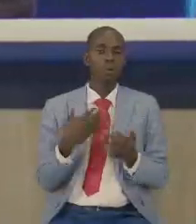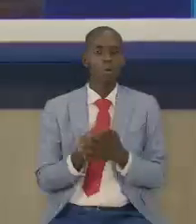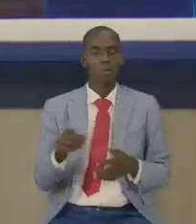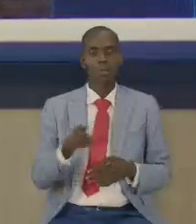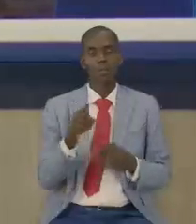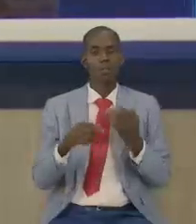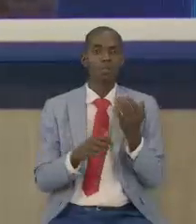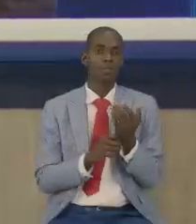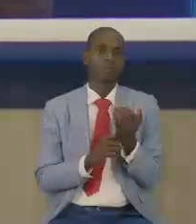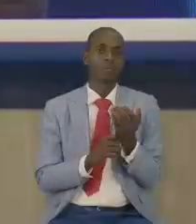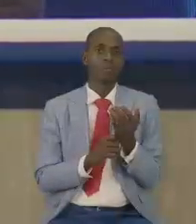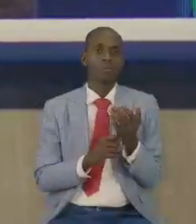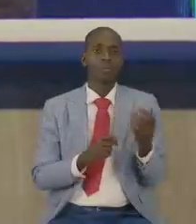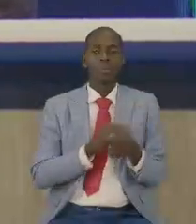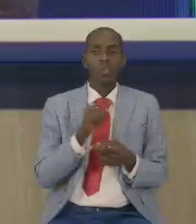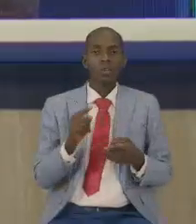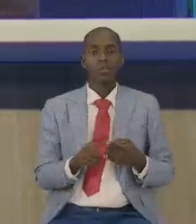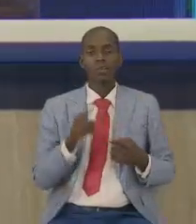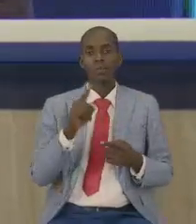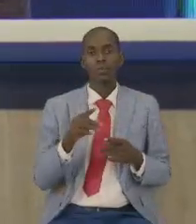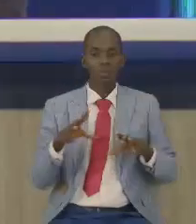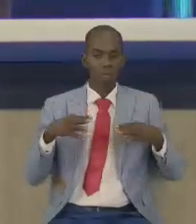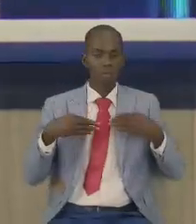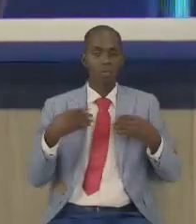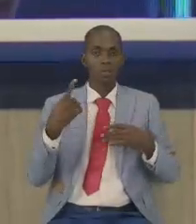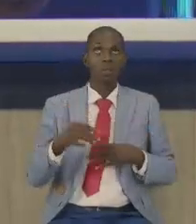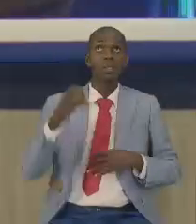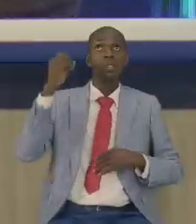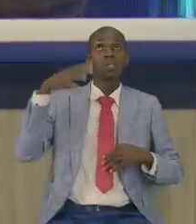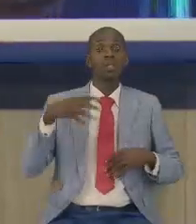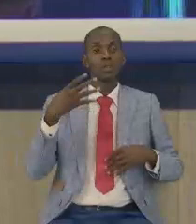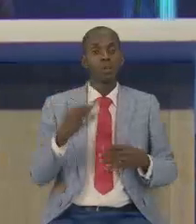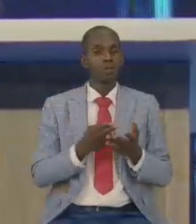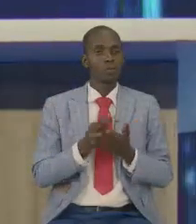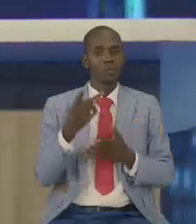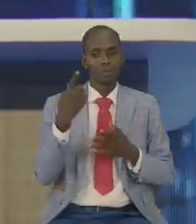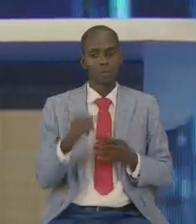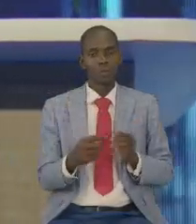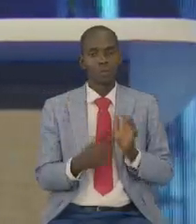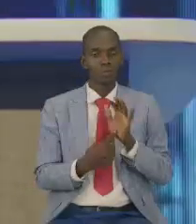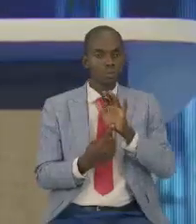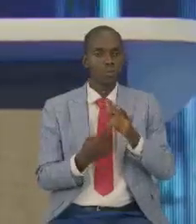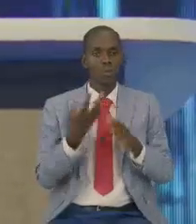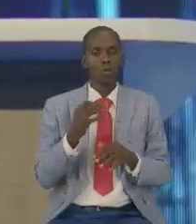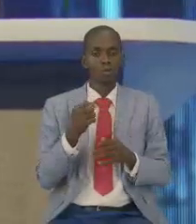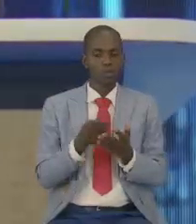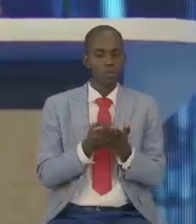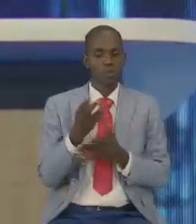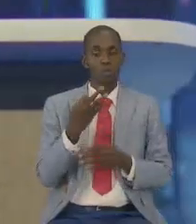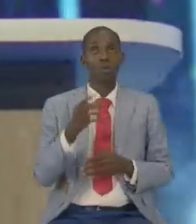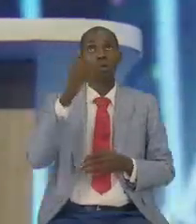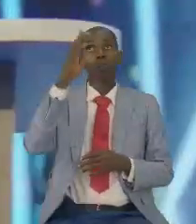the light of truth, the revelation of the truth of God, the lamp and the light into your